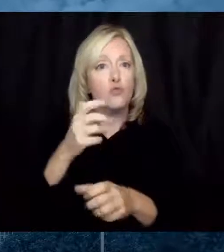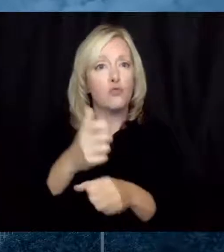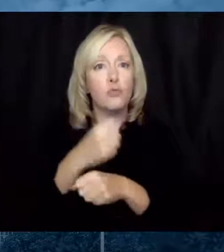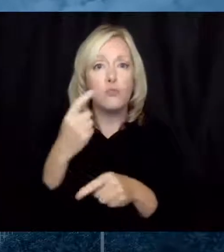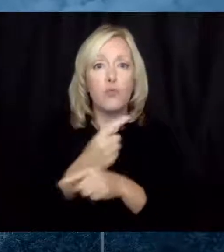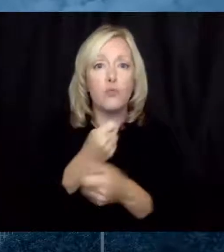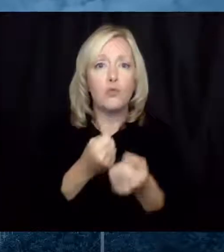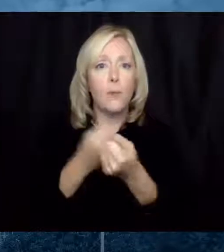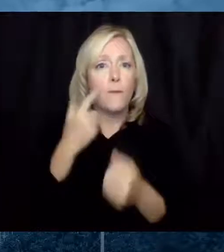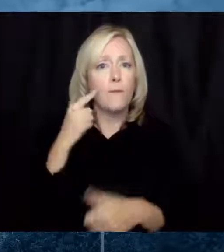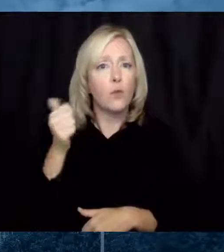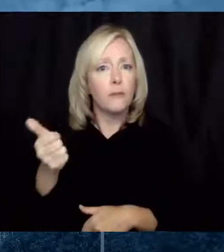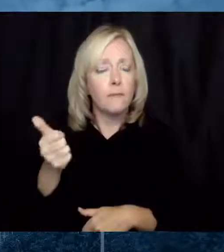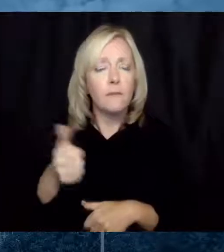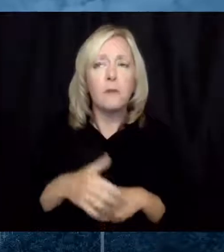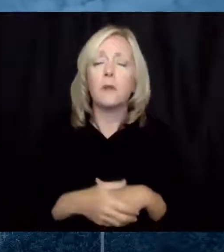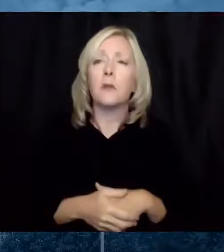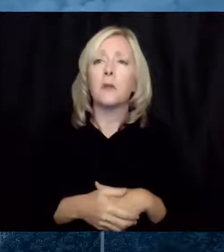had